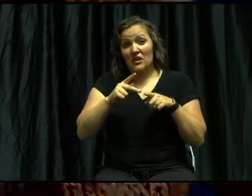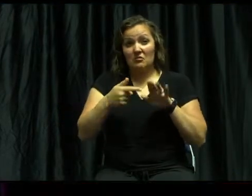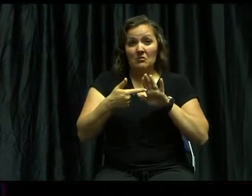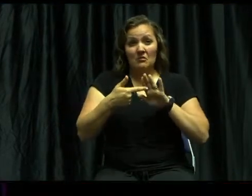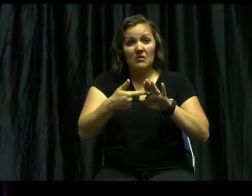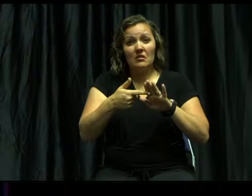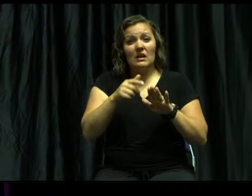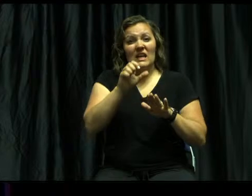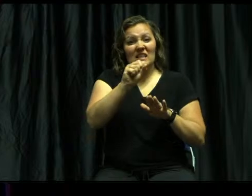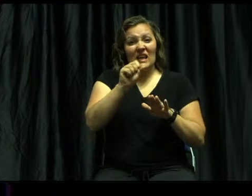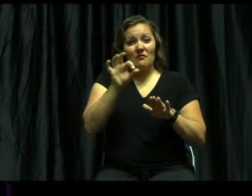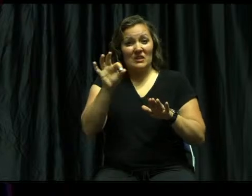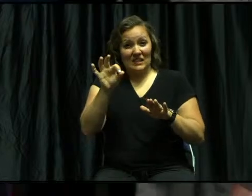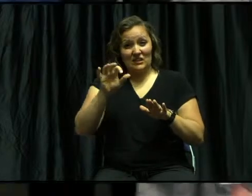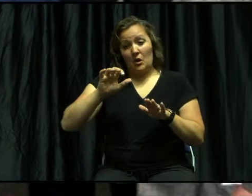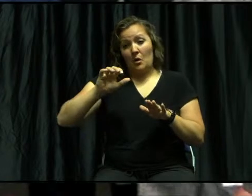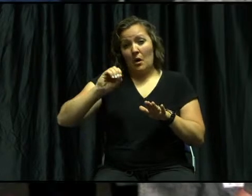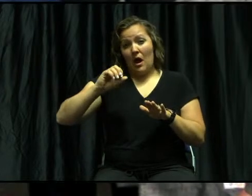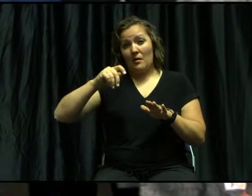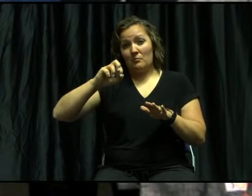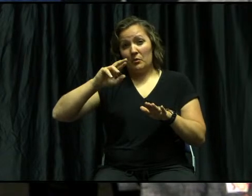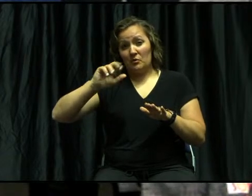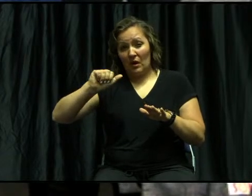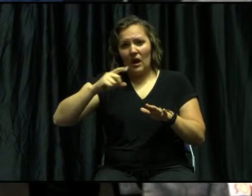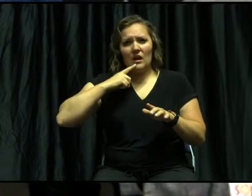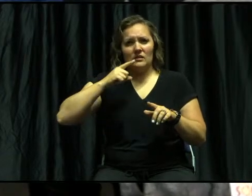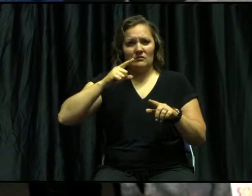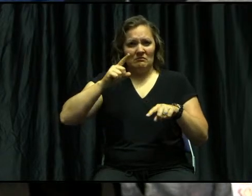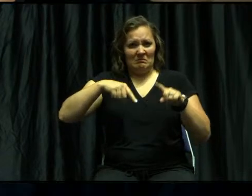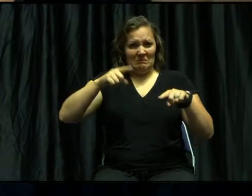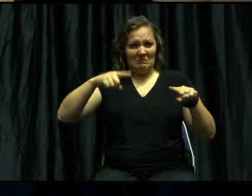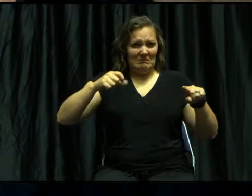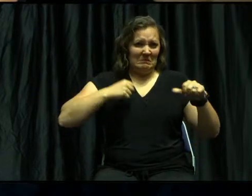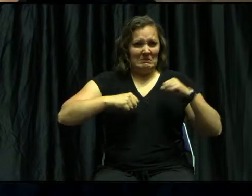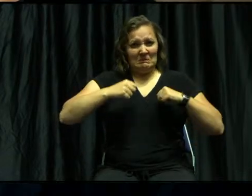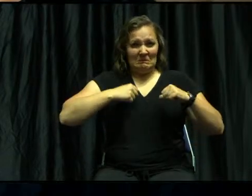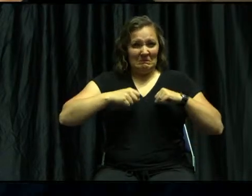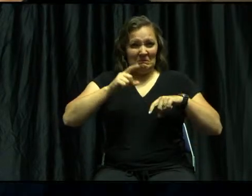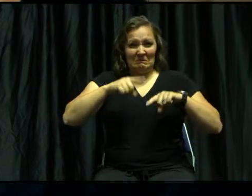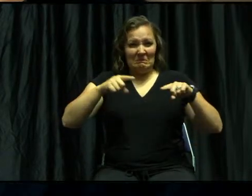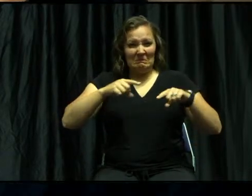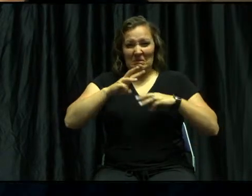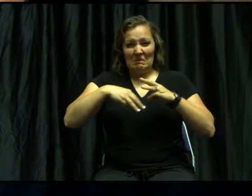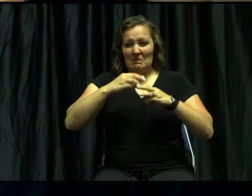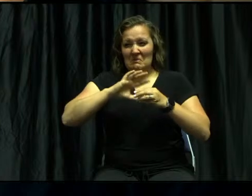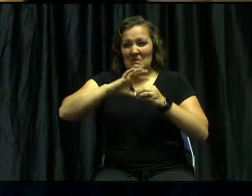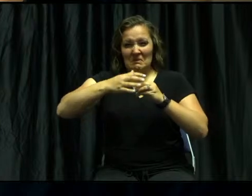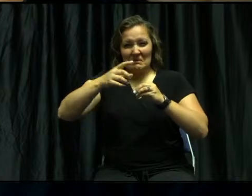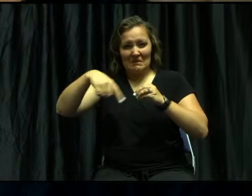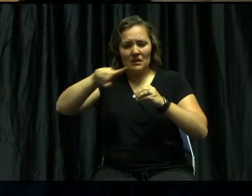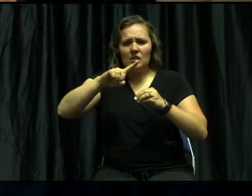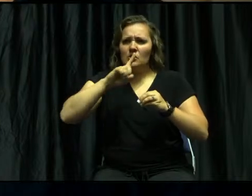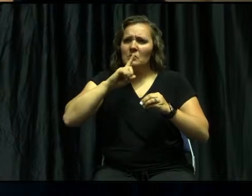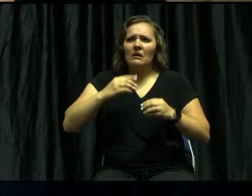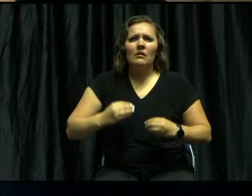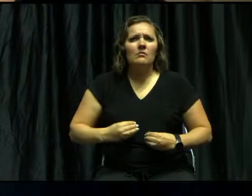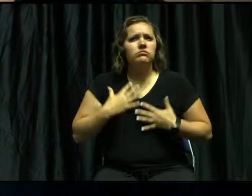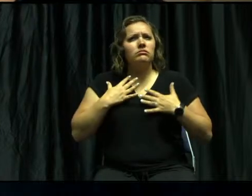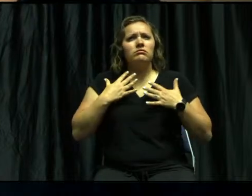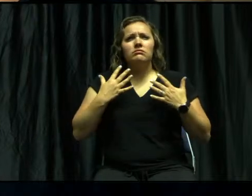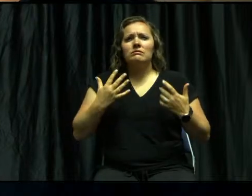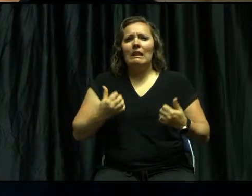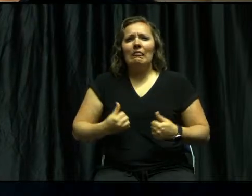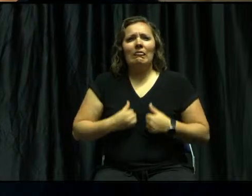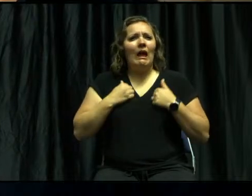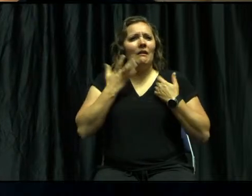Opera. He has since performed in operas and concerts throughout the world. It just brings life into my soul.